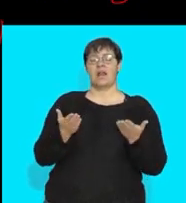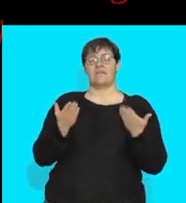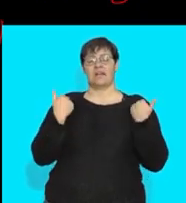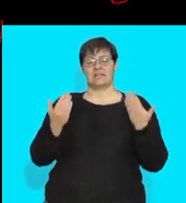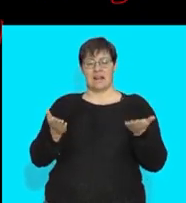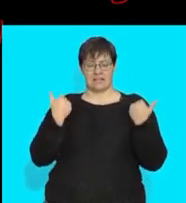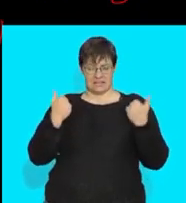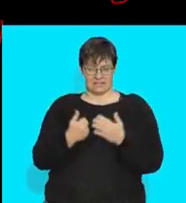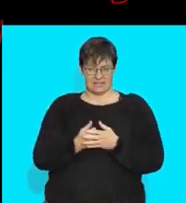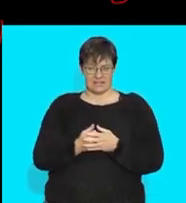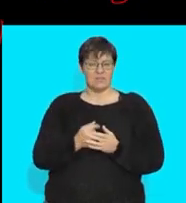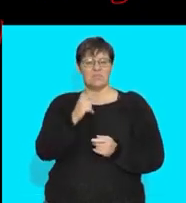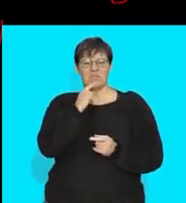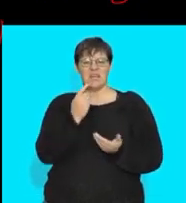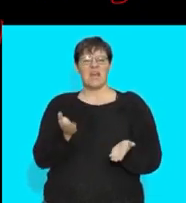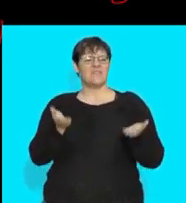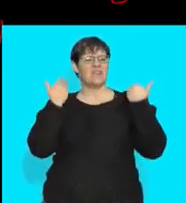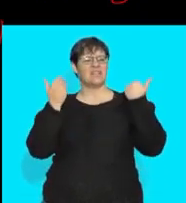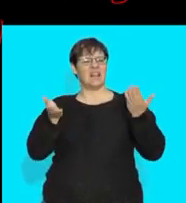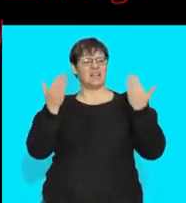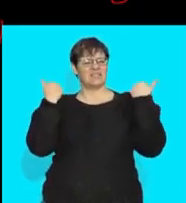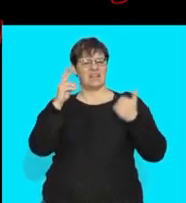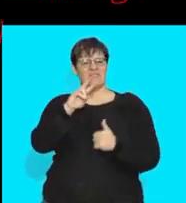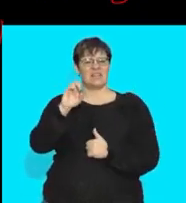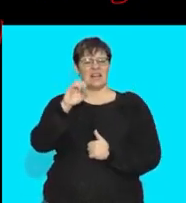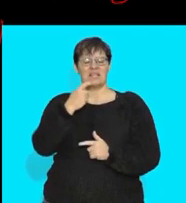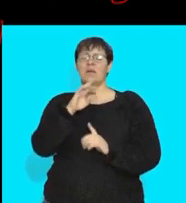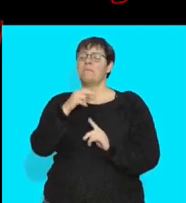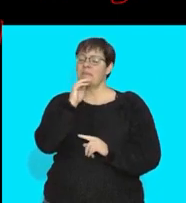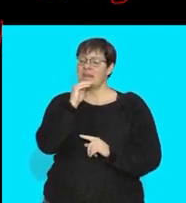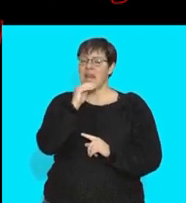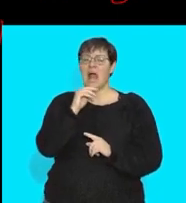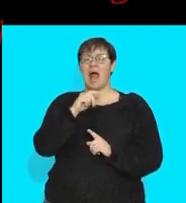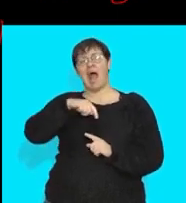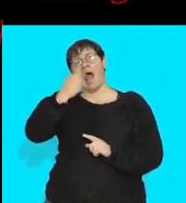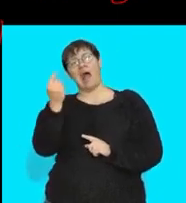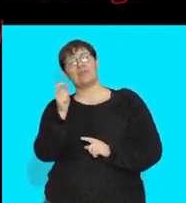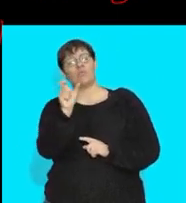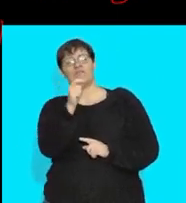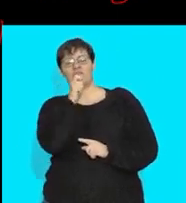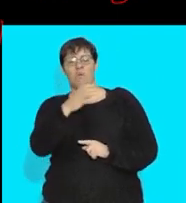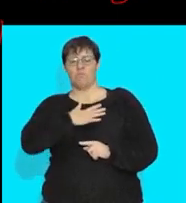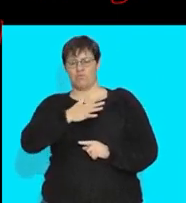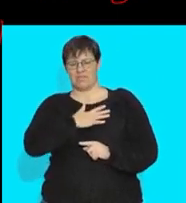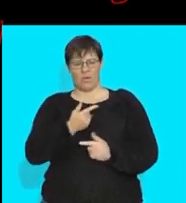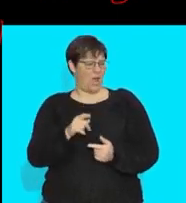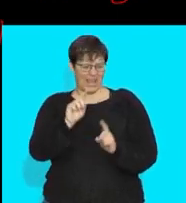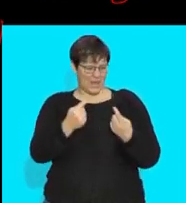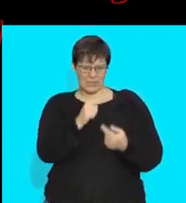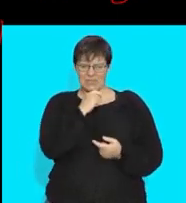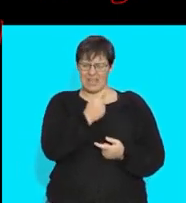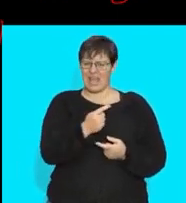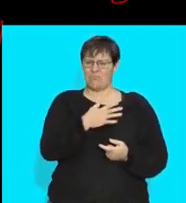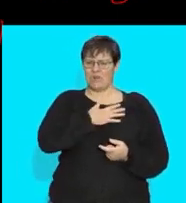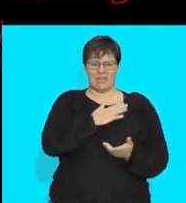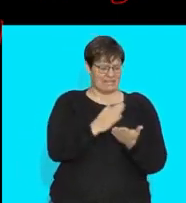does ventilated mean? It's another word for breathing, but we can't use the word breathing because some organisms